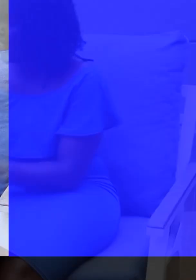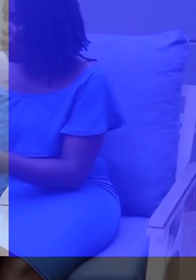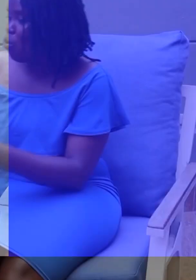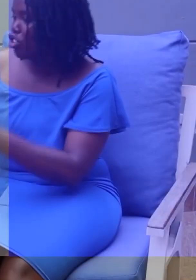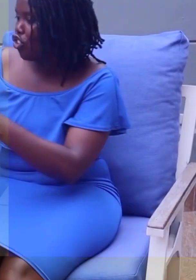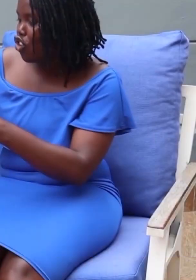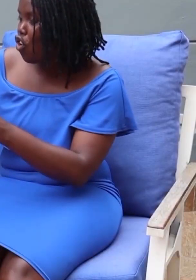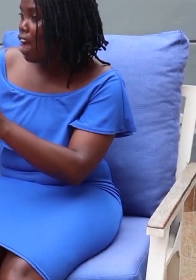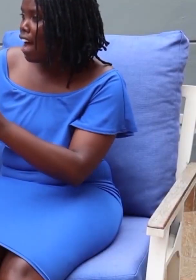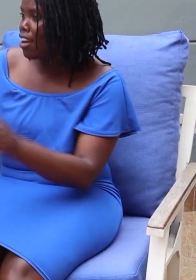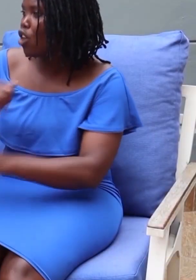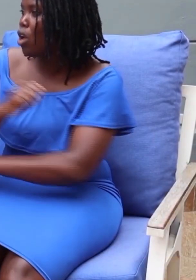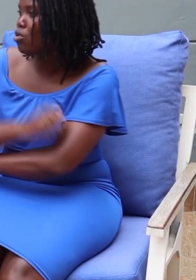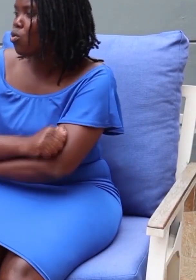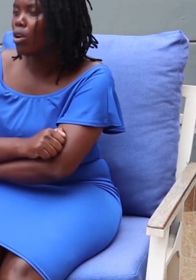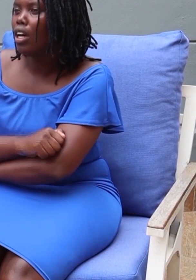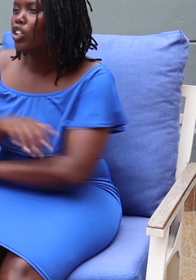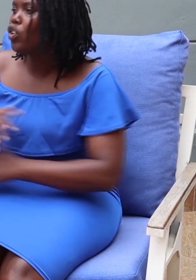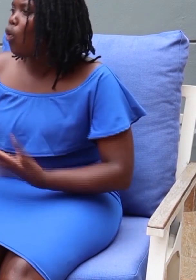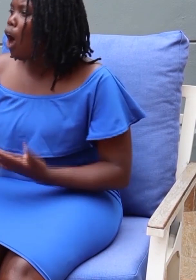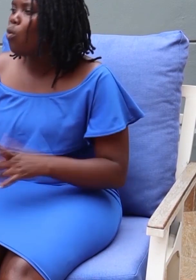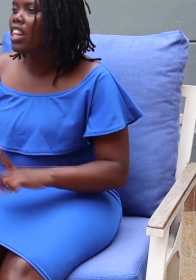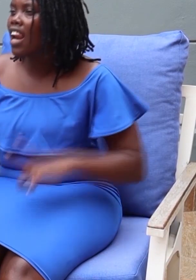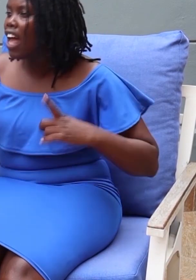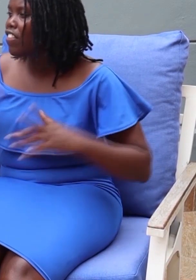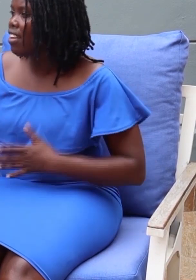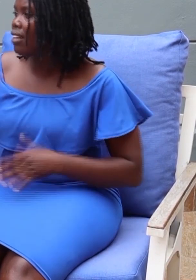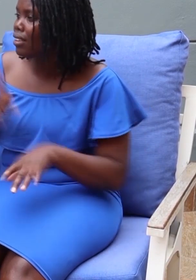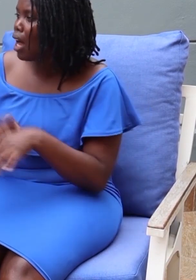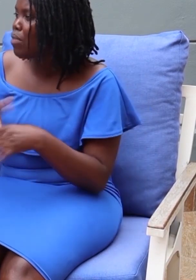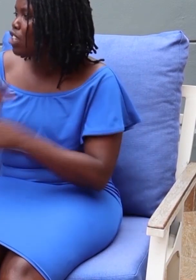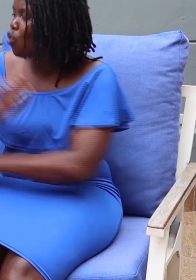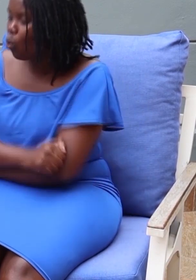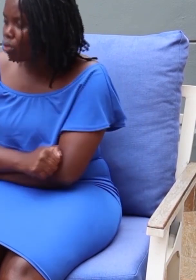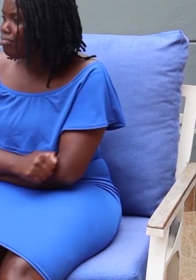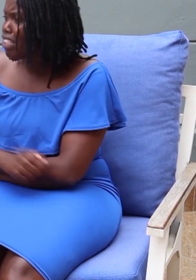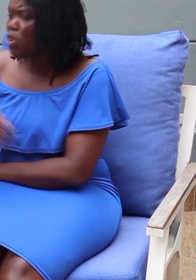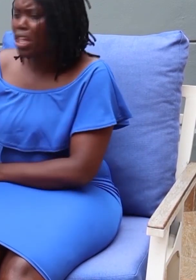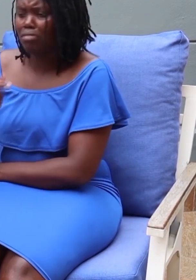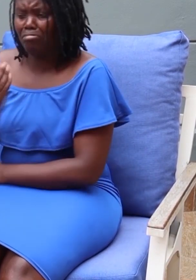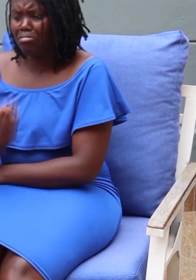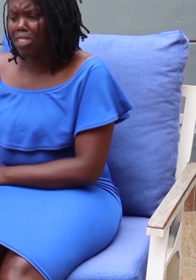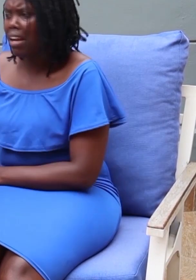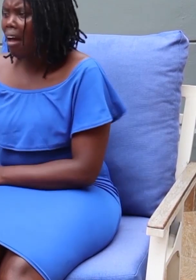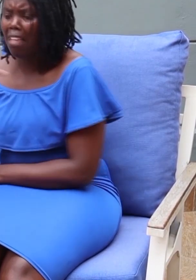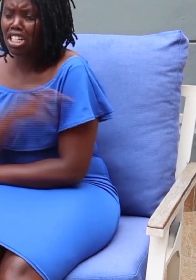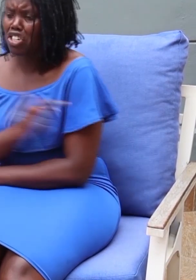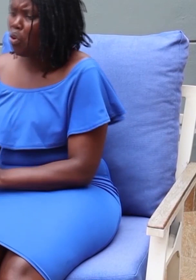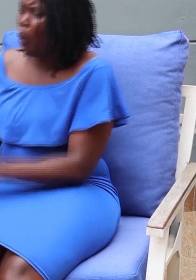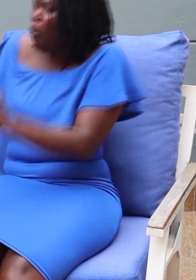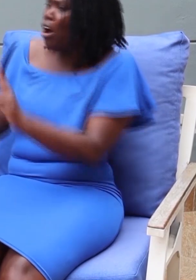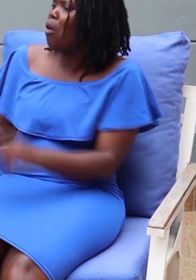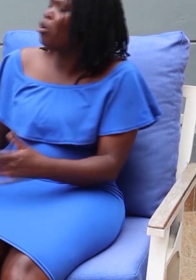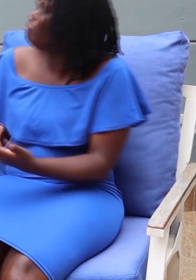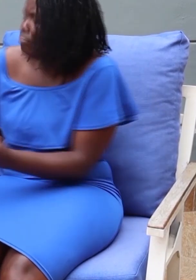So, when you joined a regular school, so how was life in these regular schools as a child, and